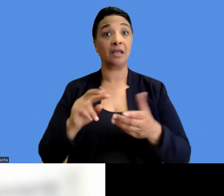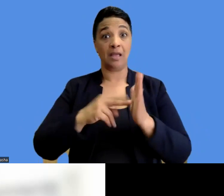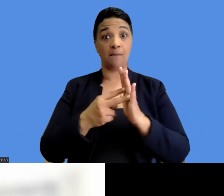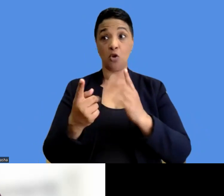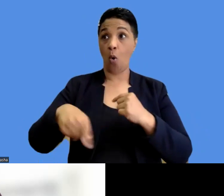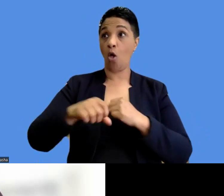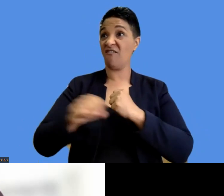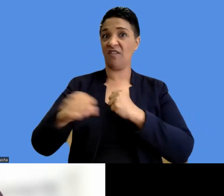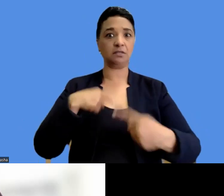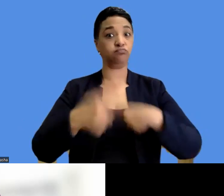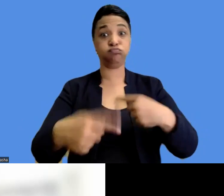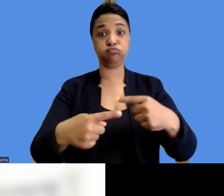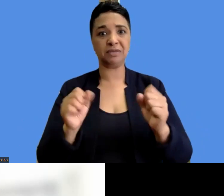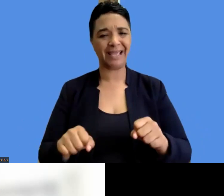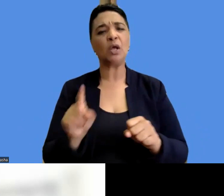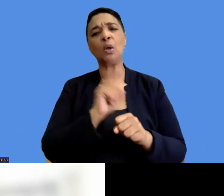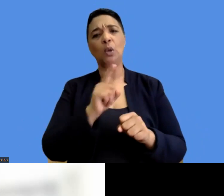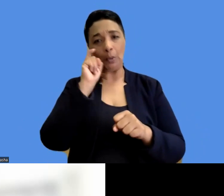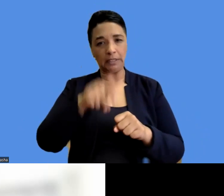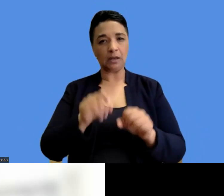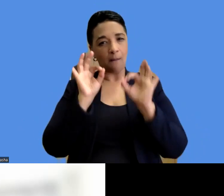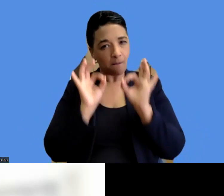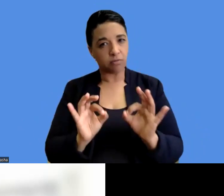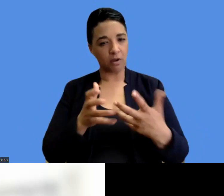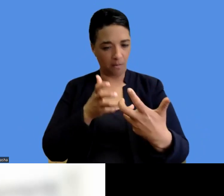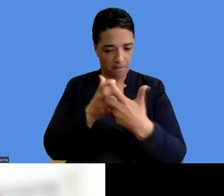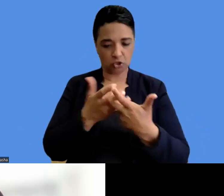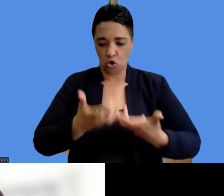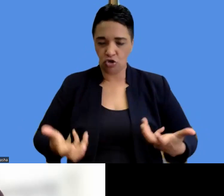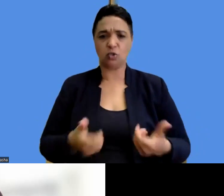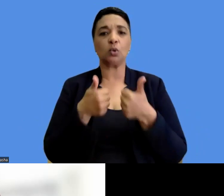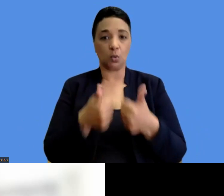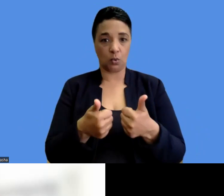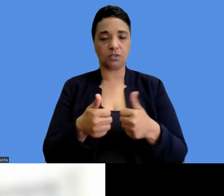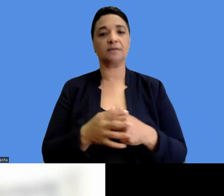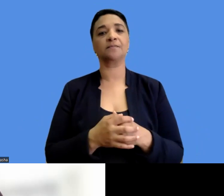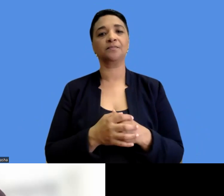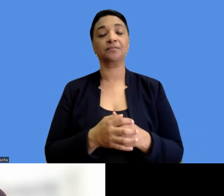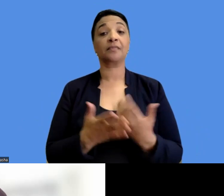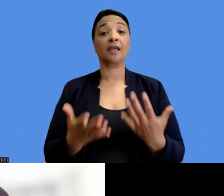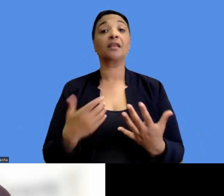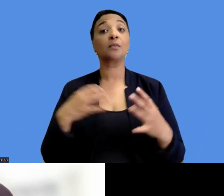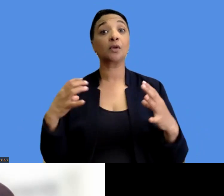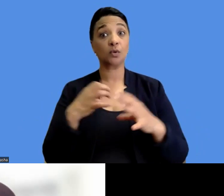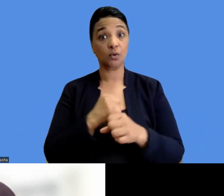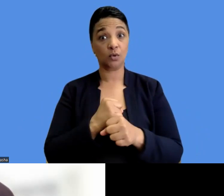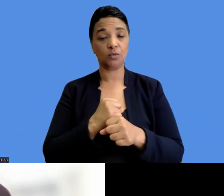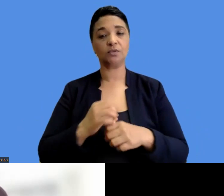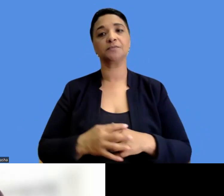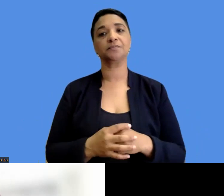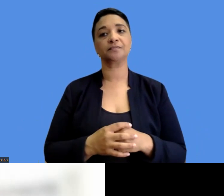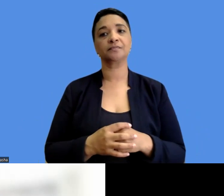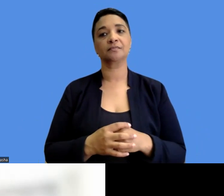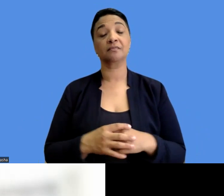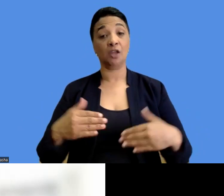it requires proper resources. So to conclude, if humanitarian action is to be